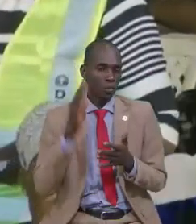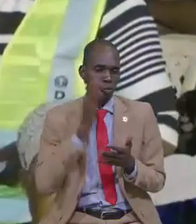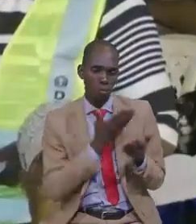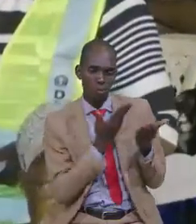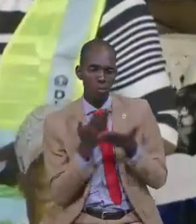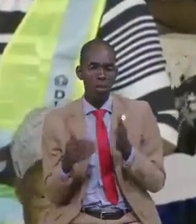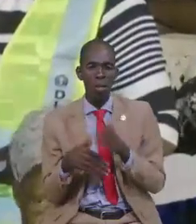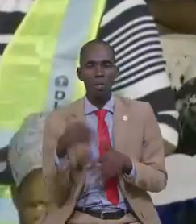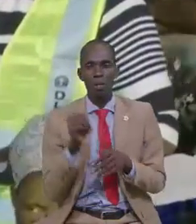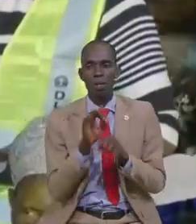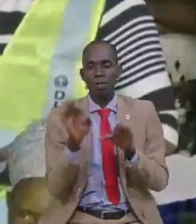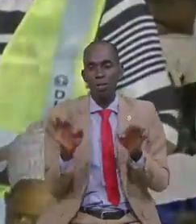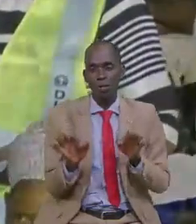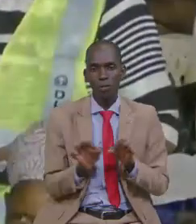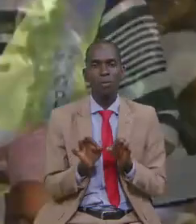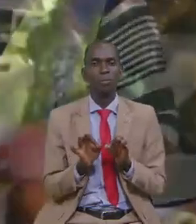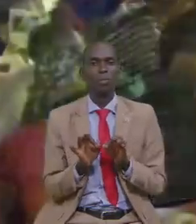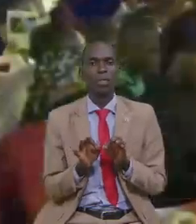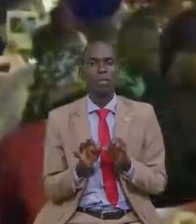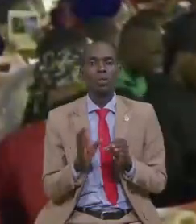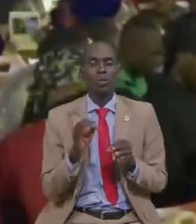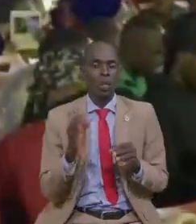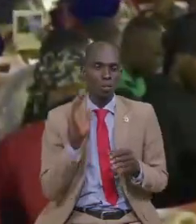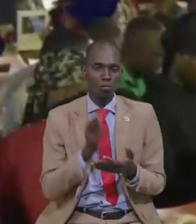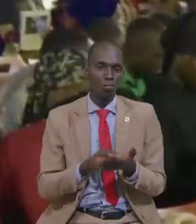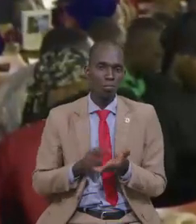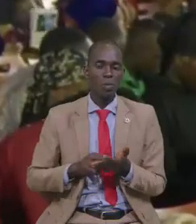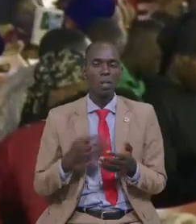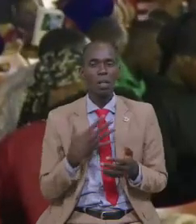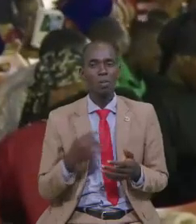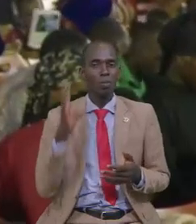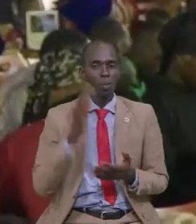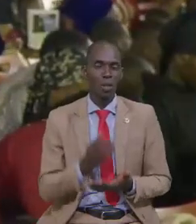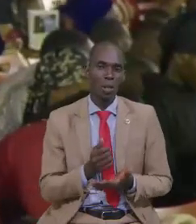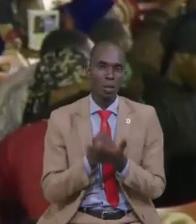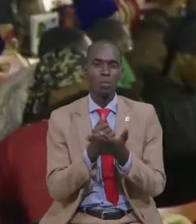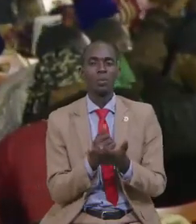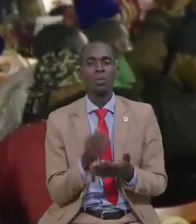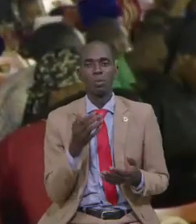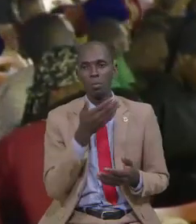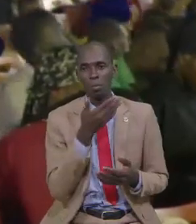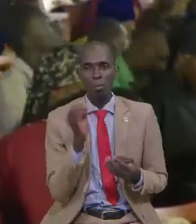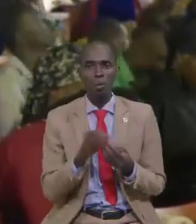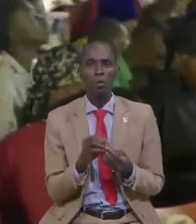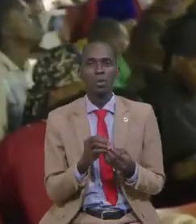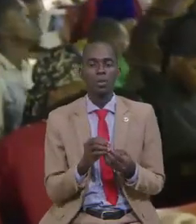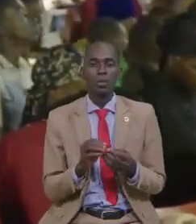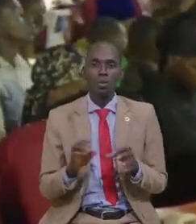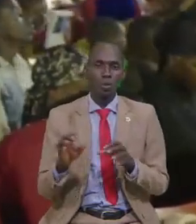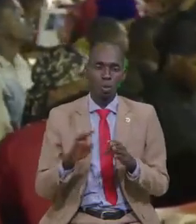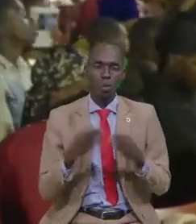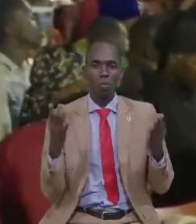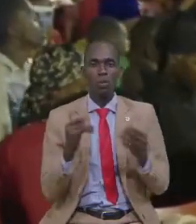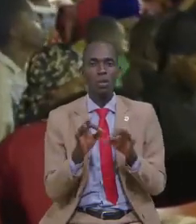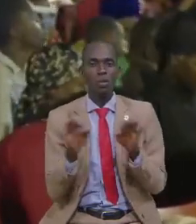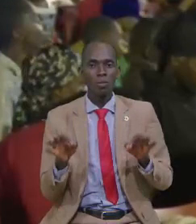can assist you further in your new work with Christ. Just fill that form and send it to us on